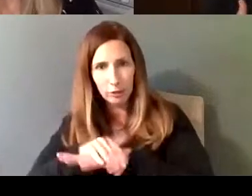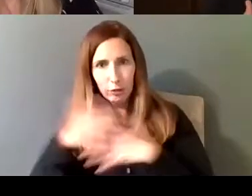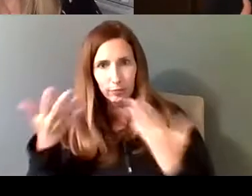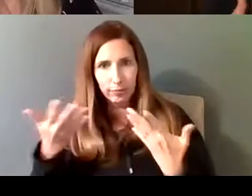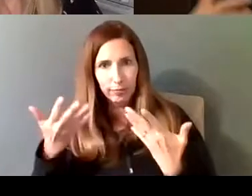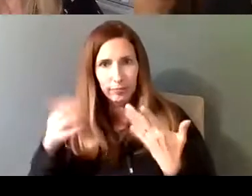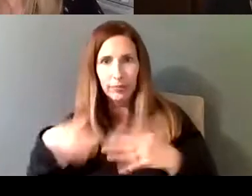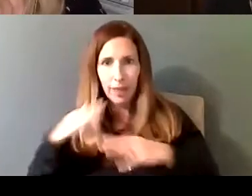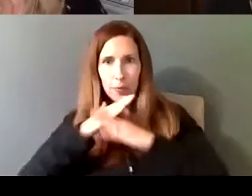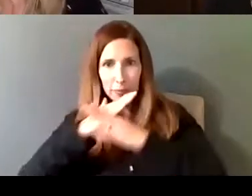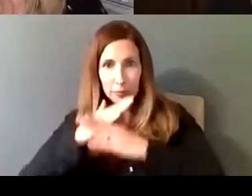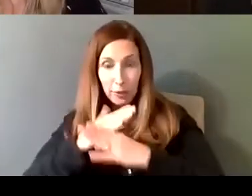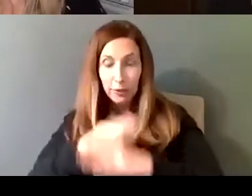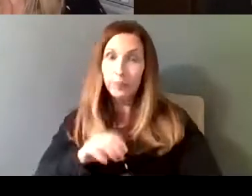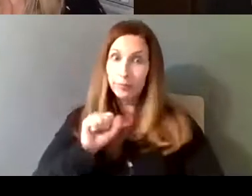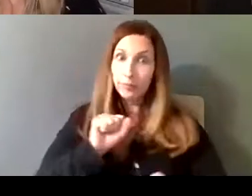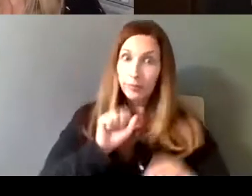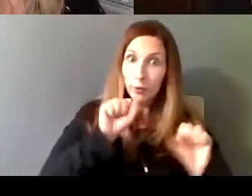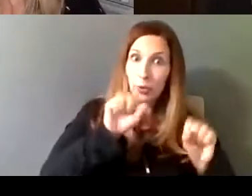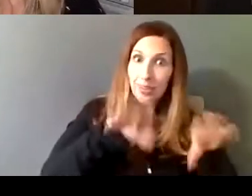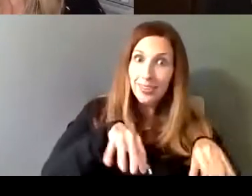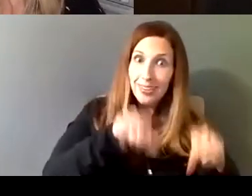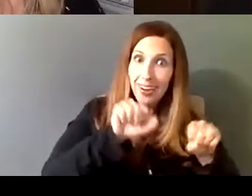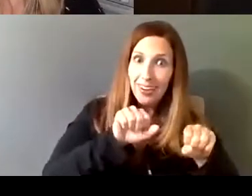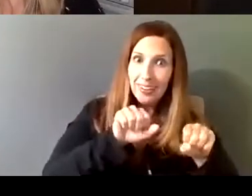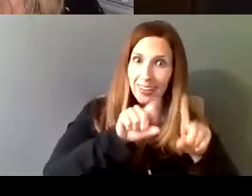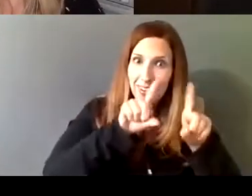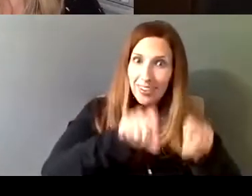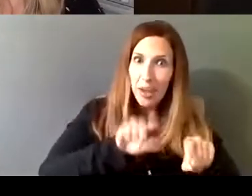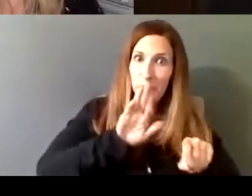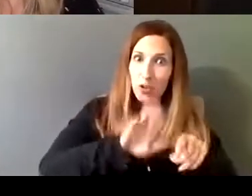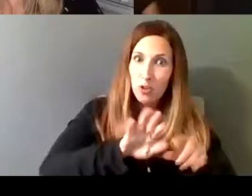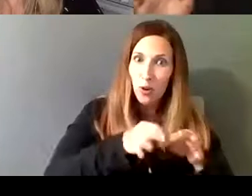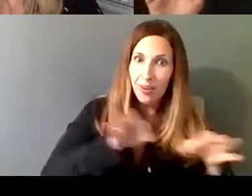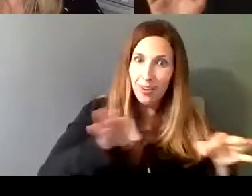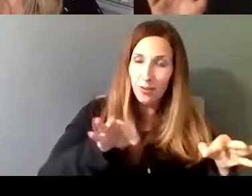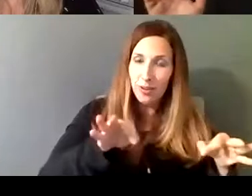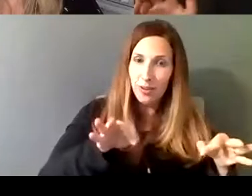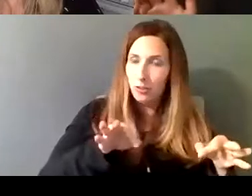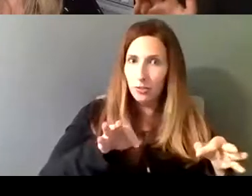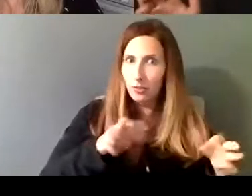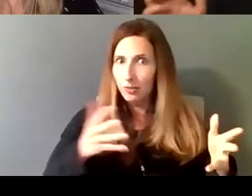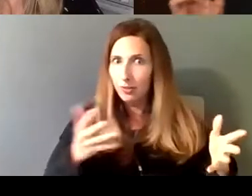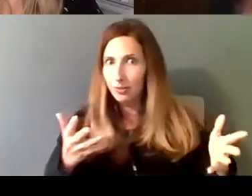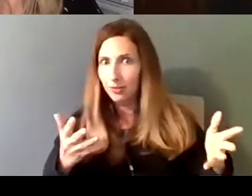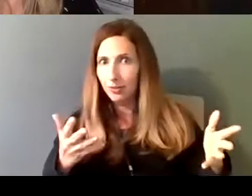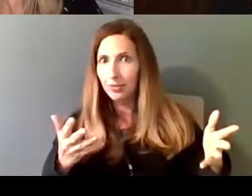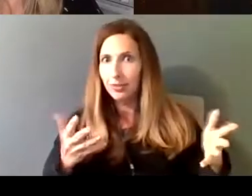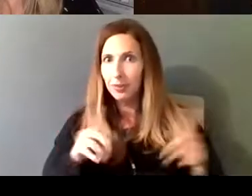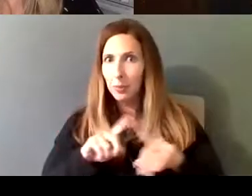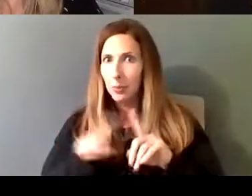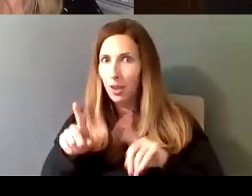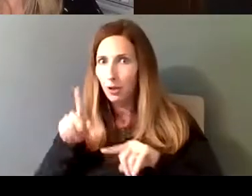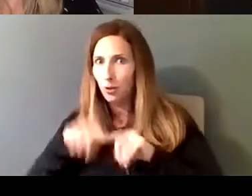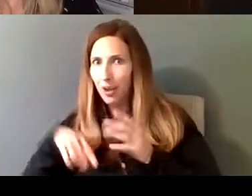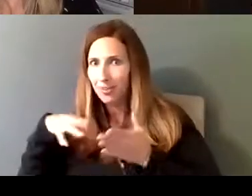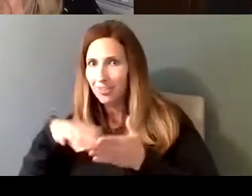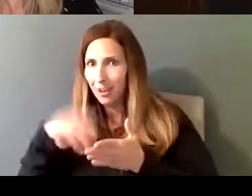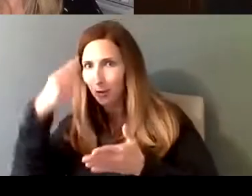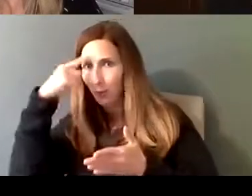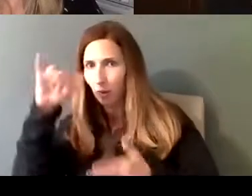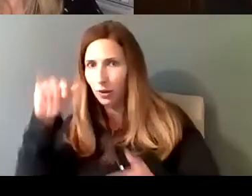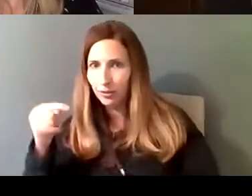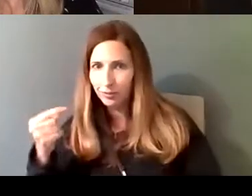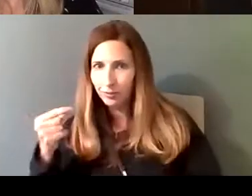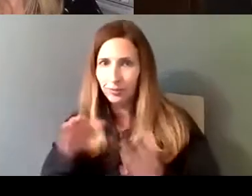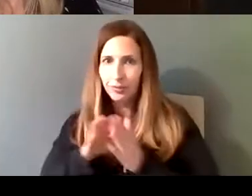where you could take the exam in a language that you are able to read, but you couldn't study for it because the